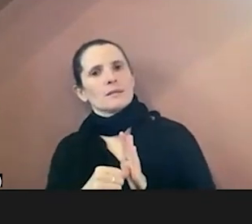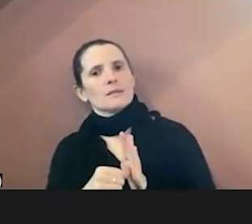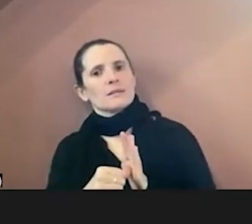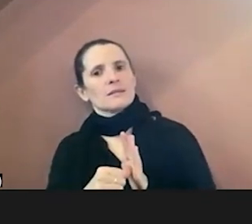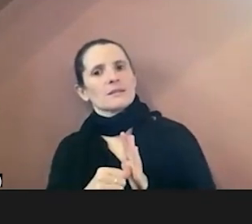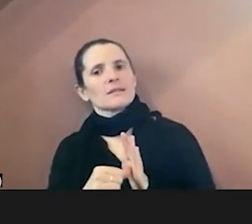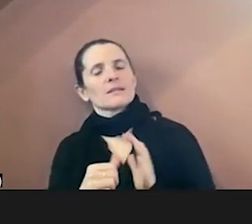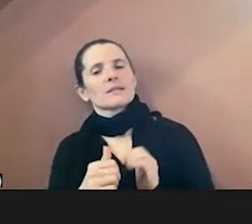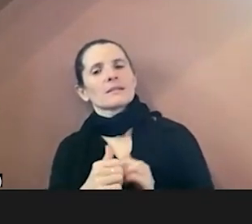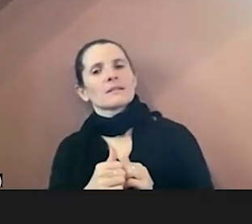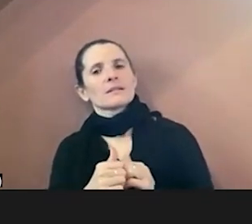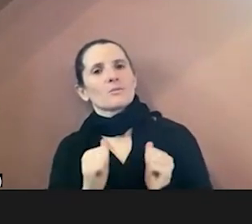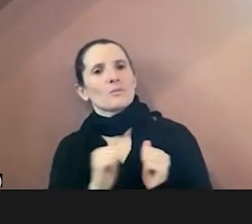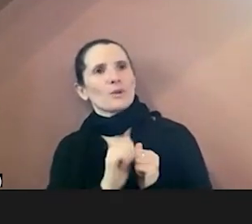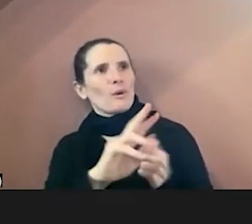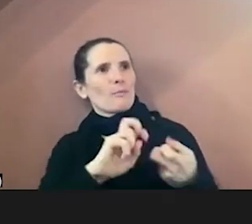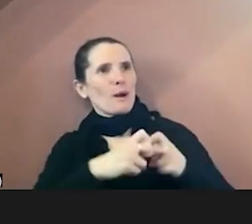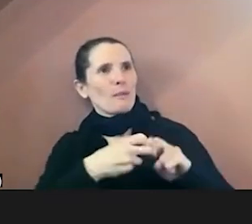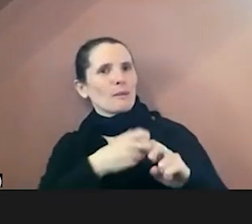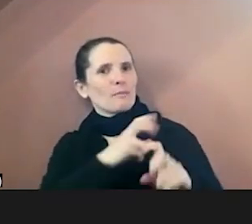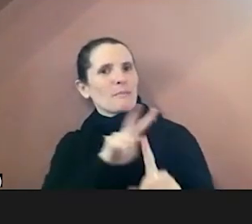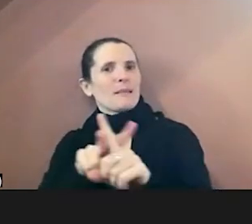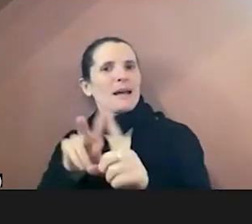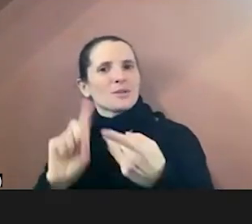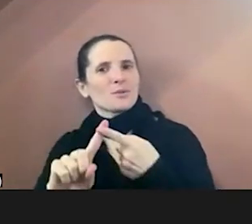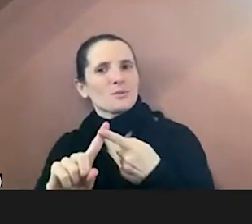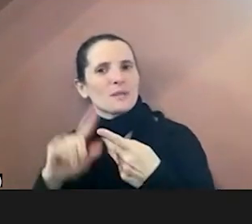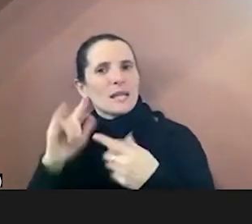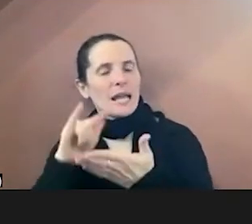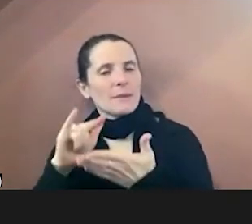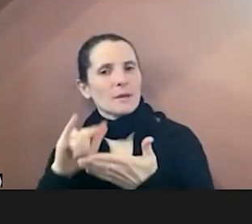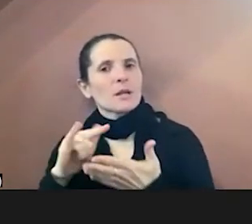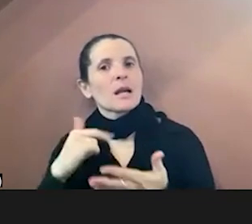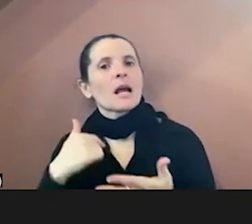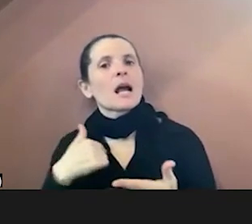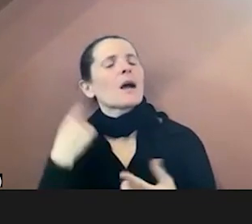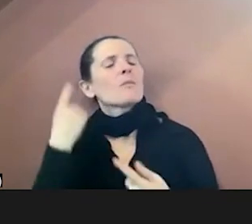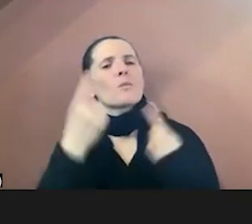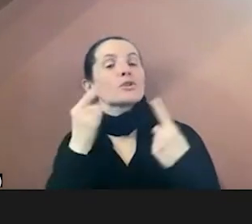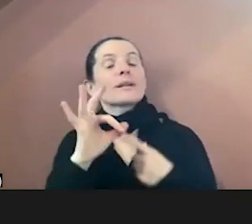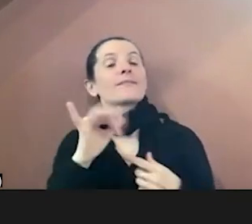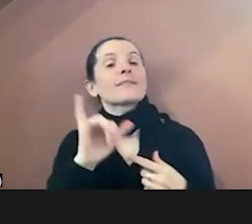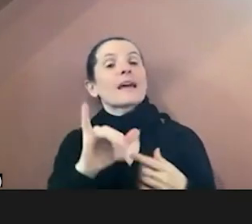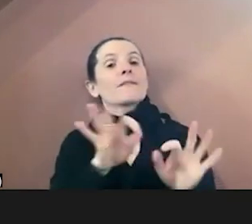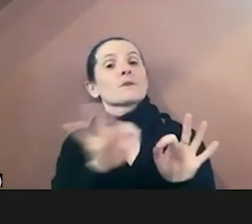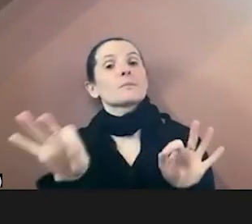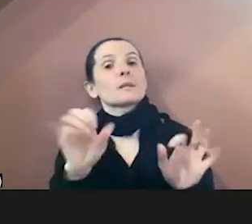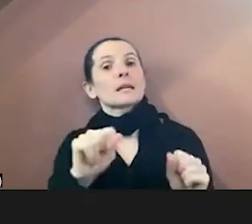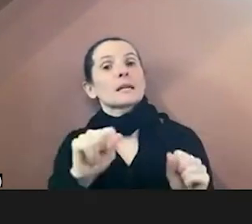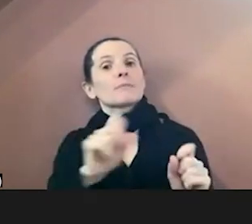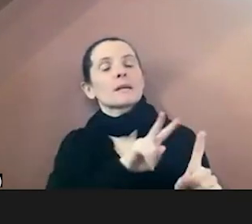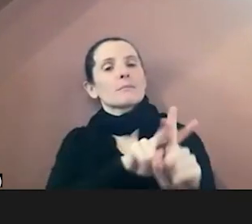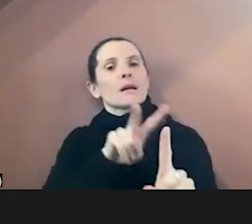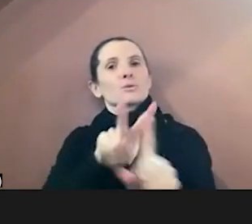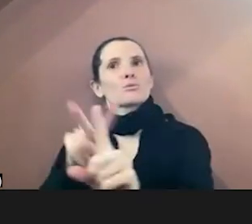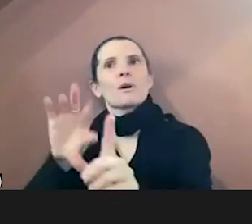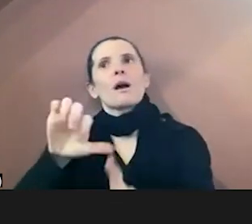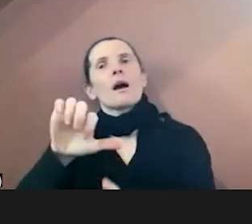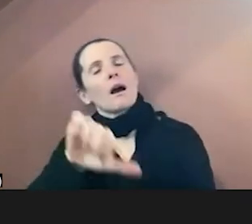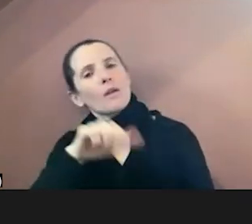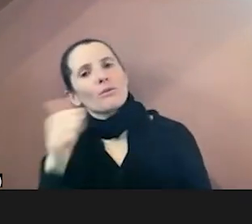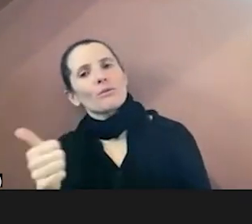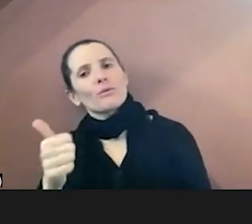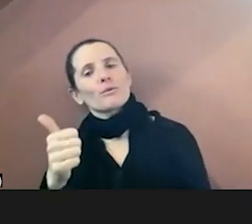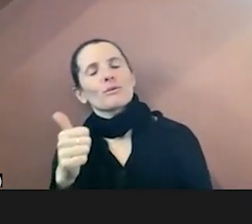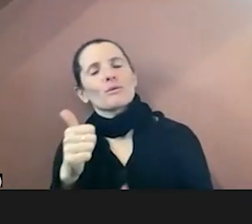to apply in the airport. So I'm wondering like whether that formula can also be applied to other means of transportations like trams,